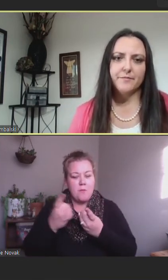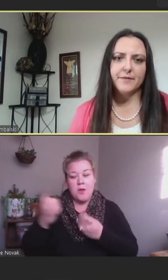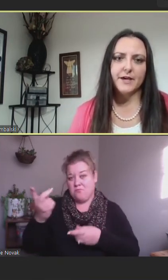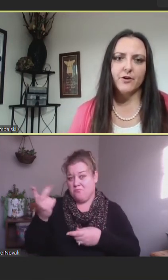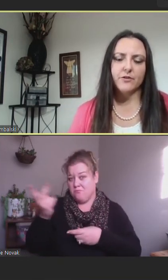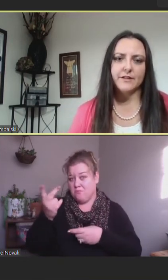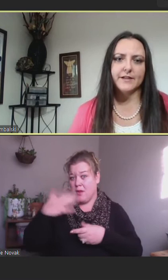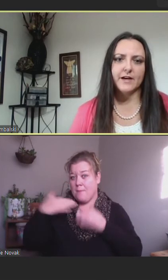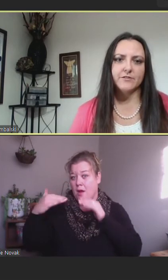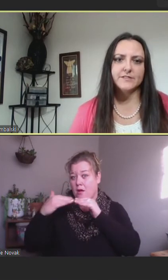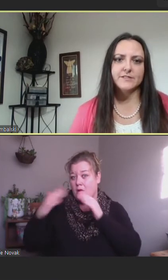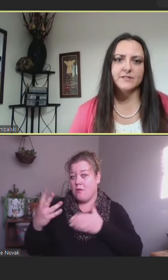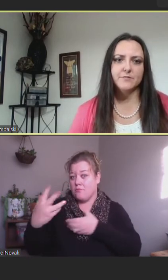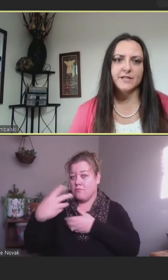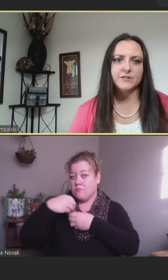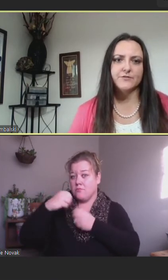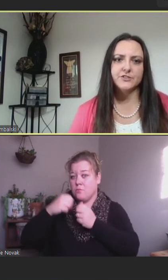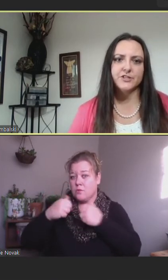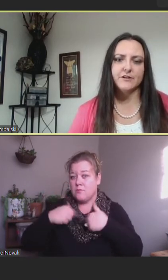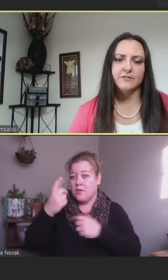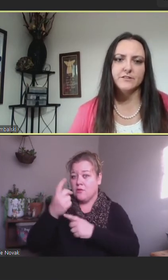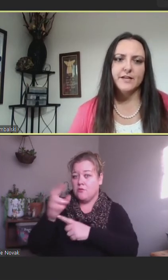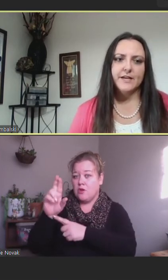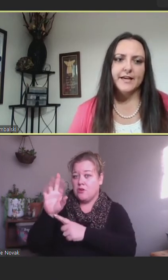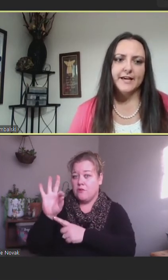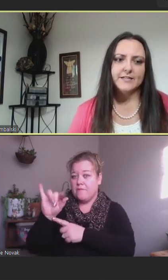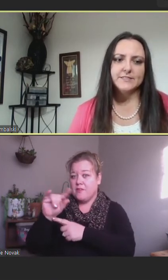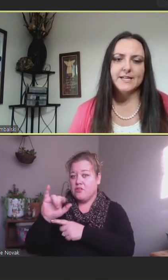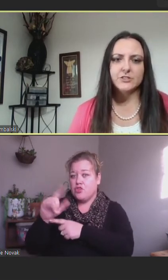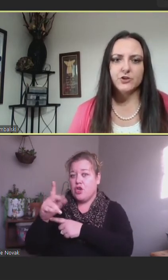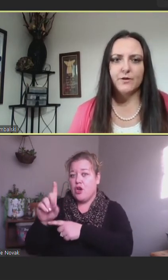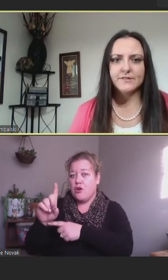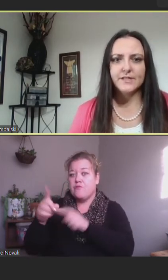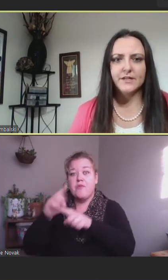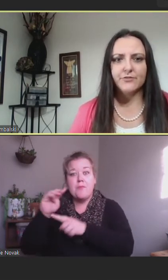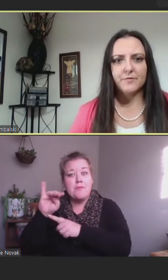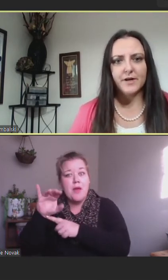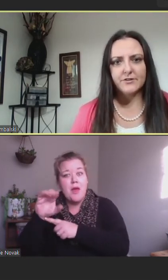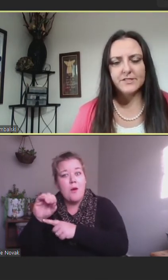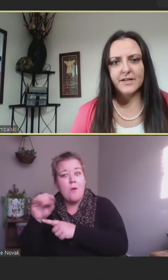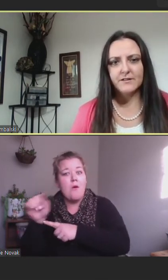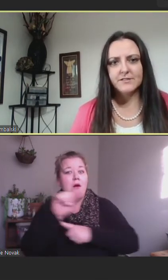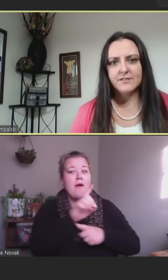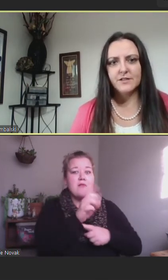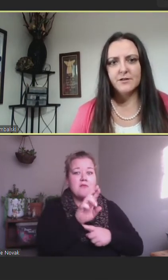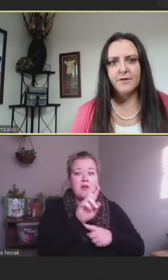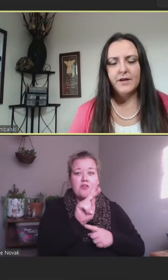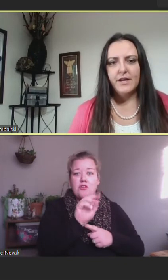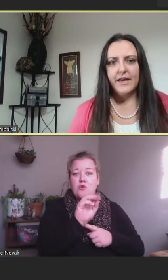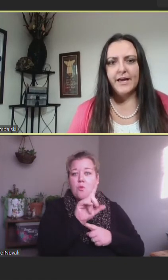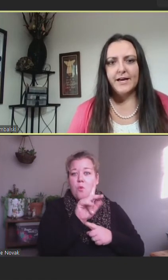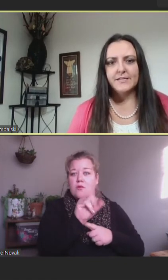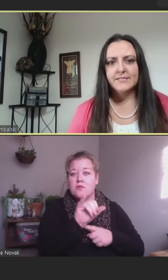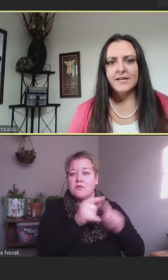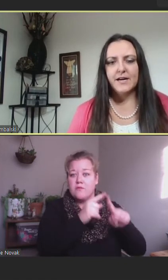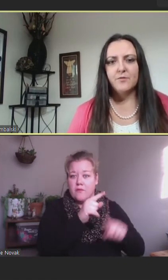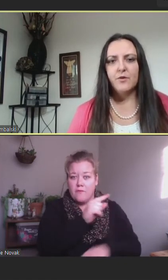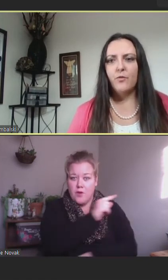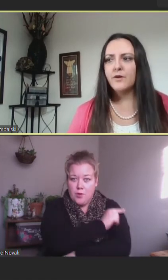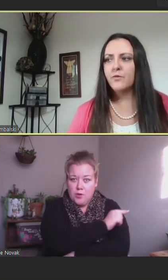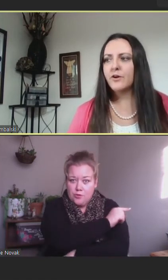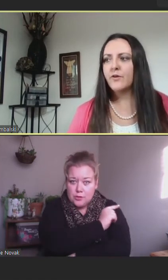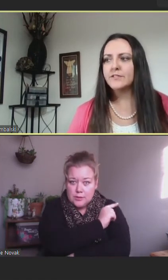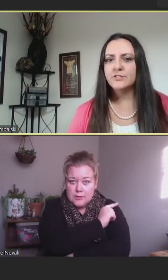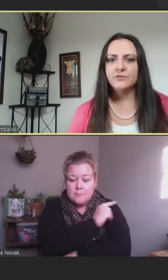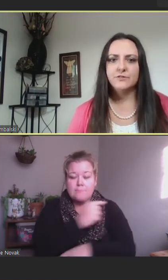from Mayo Clinic Health System, Dr. Fitzgerald, and Dr. Kowalski from Gunderson Health System. And